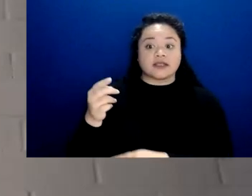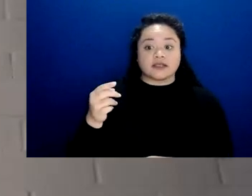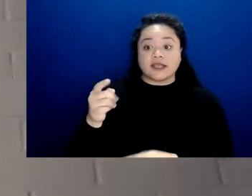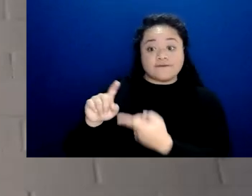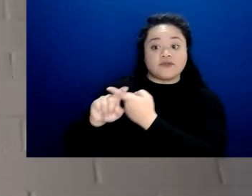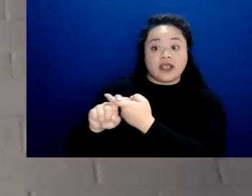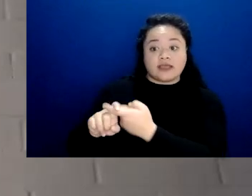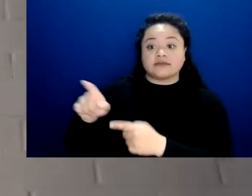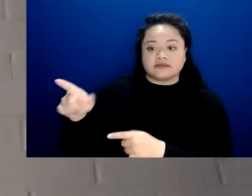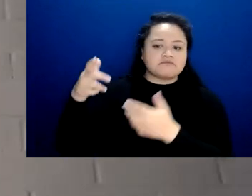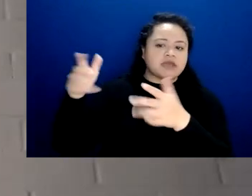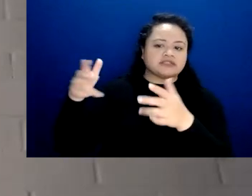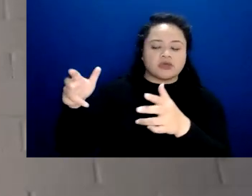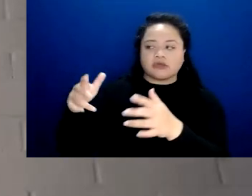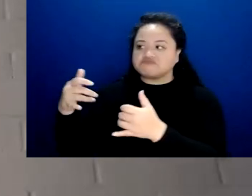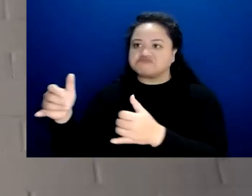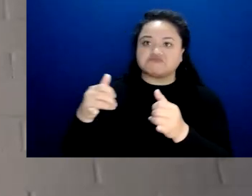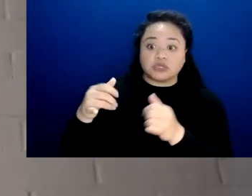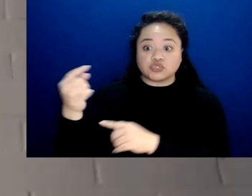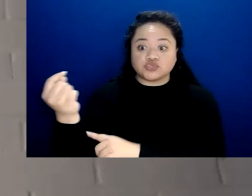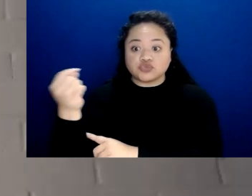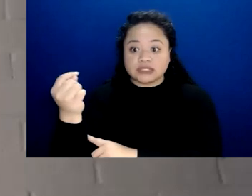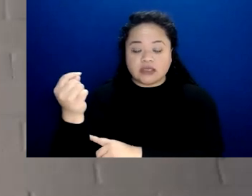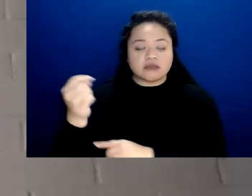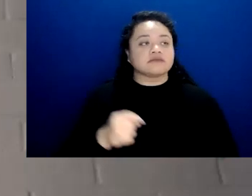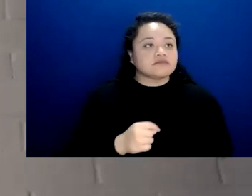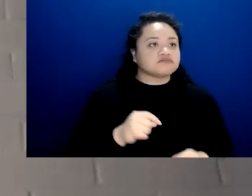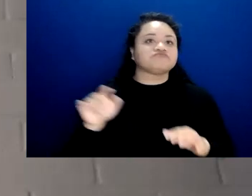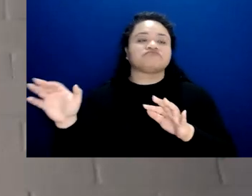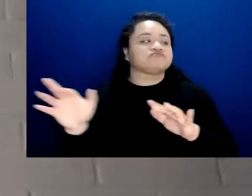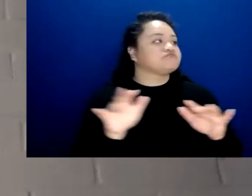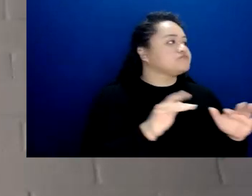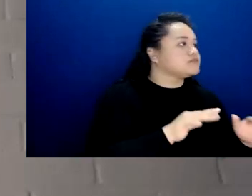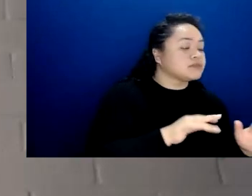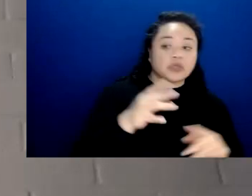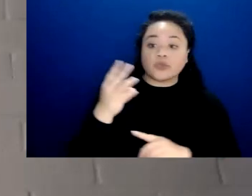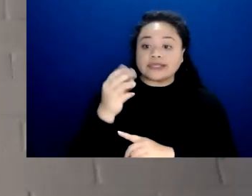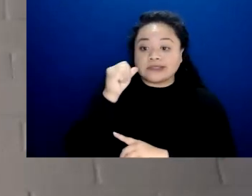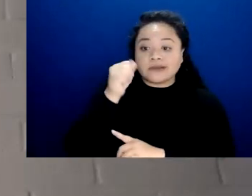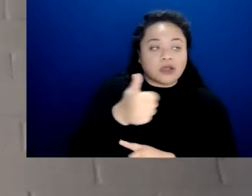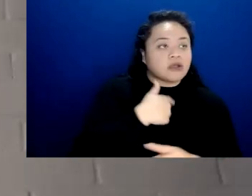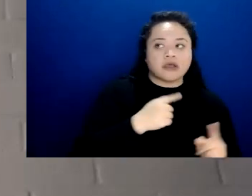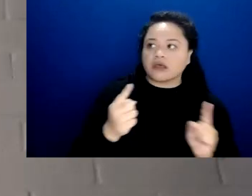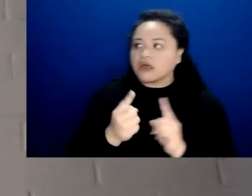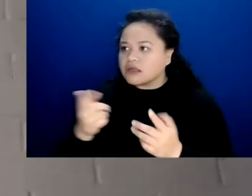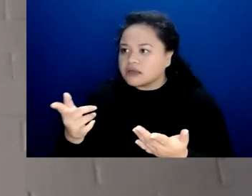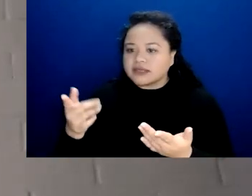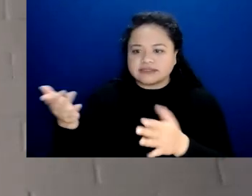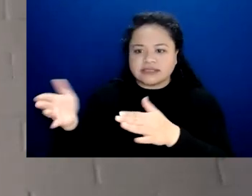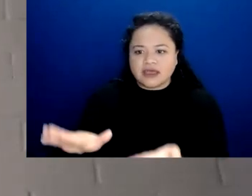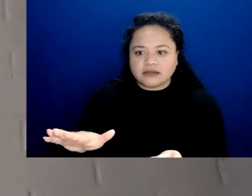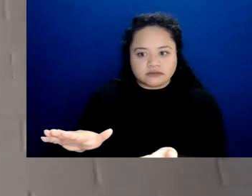waking up Wednesday morning and him being dead is a traumatic situation, but there's no association to that.